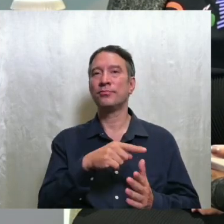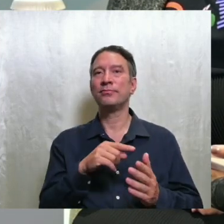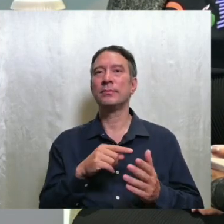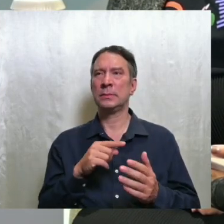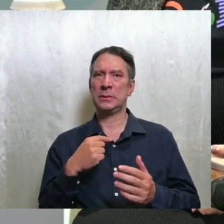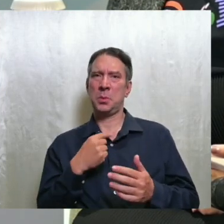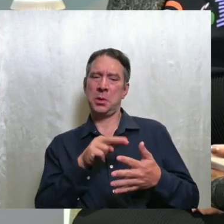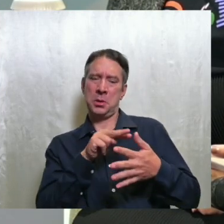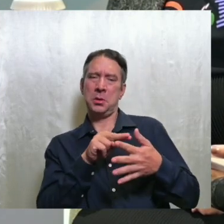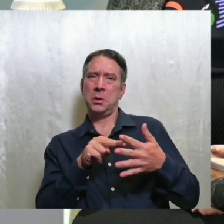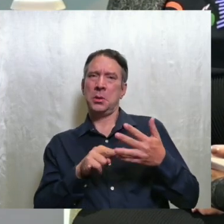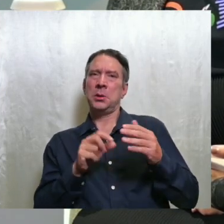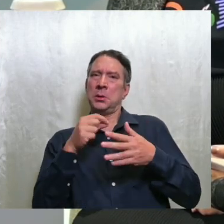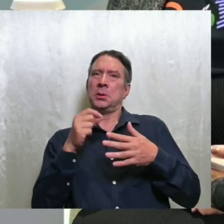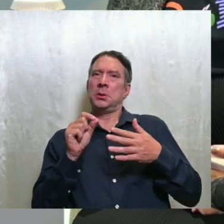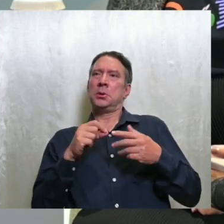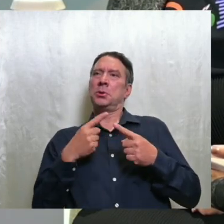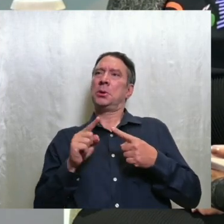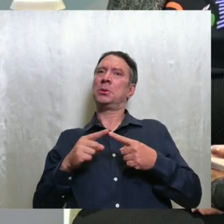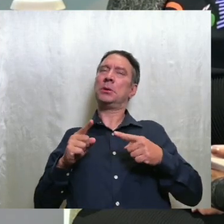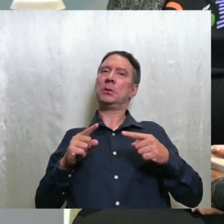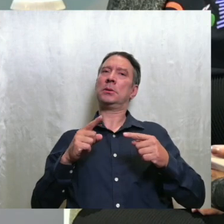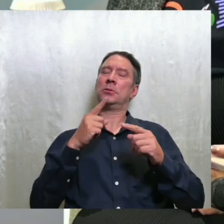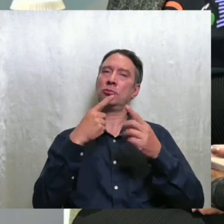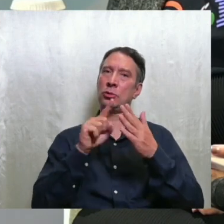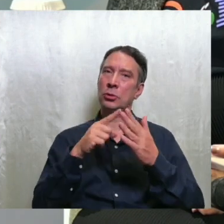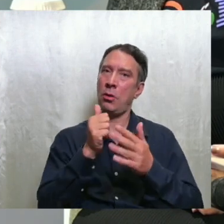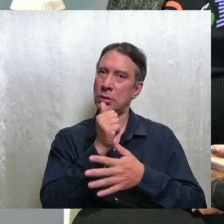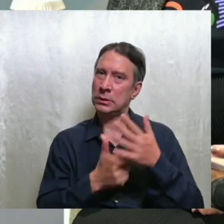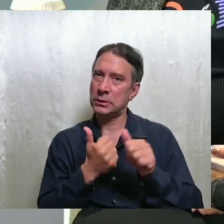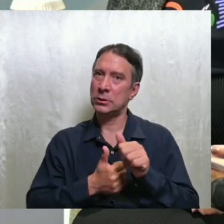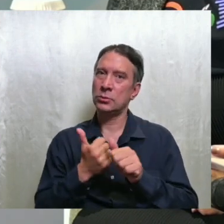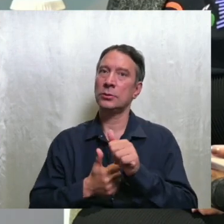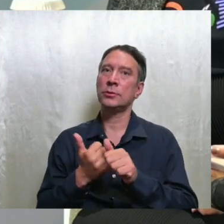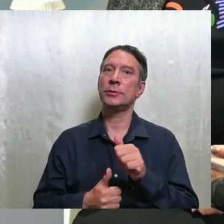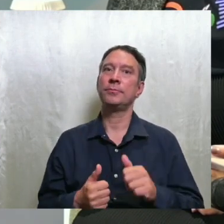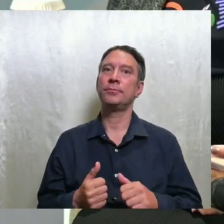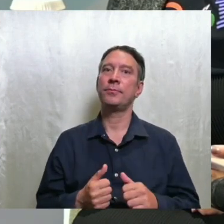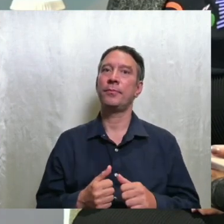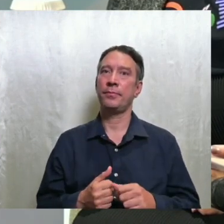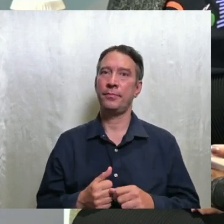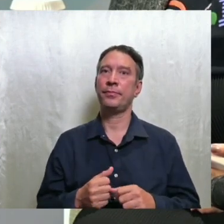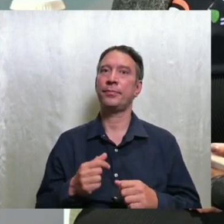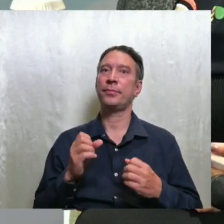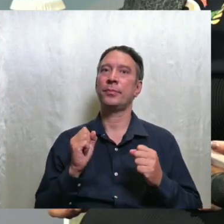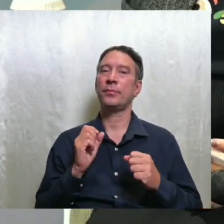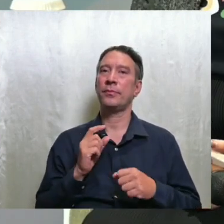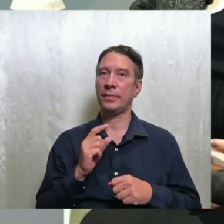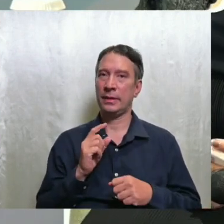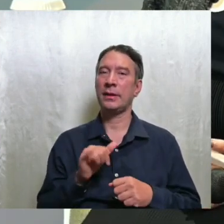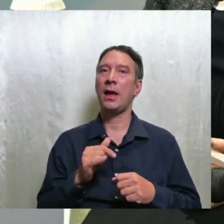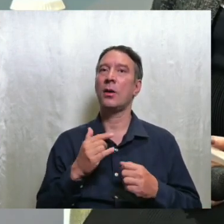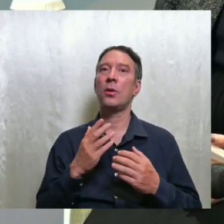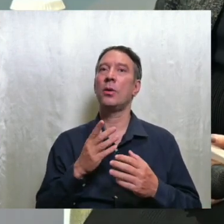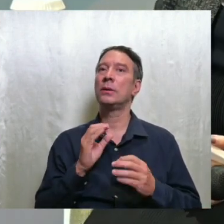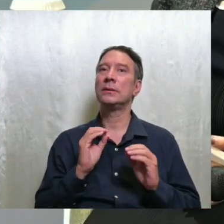that if a teacher is using that framework to teach in that class, so that's where when